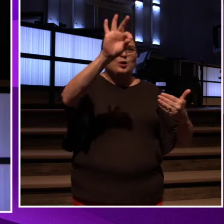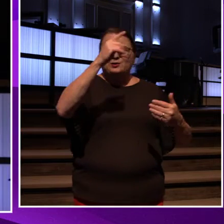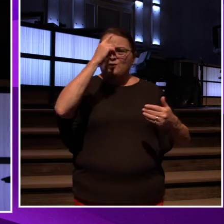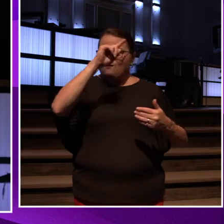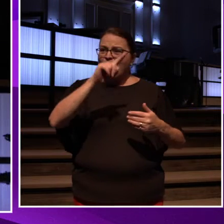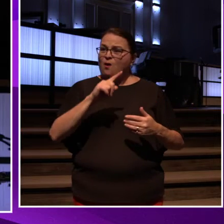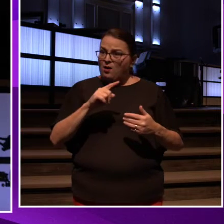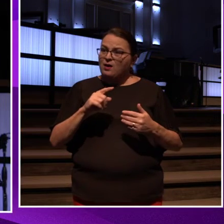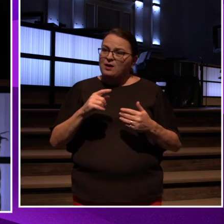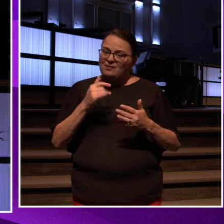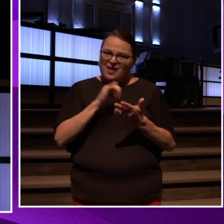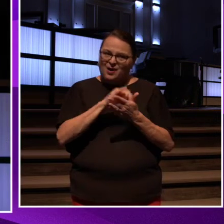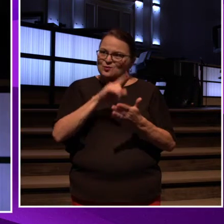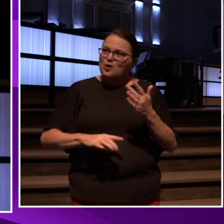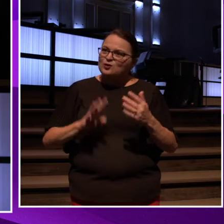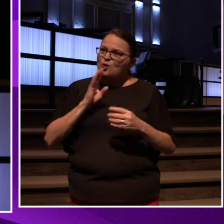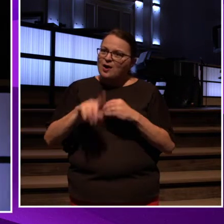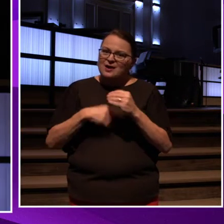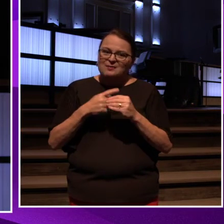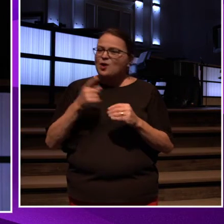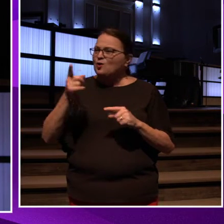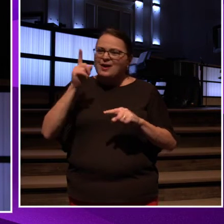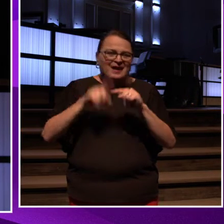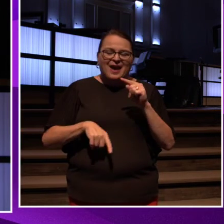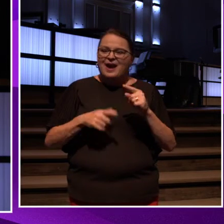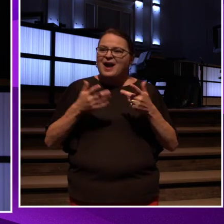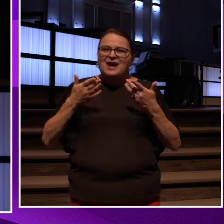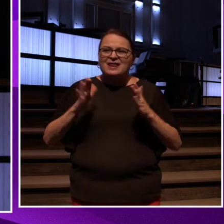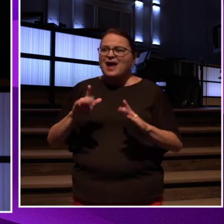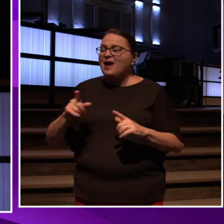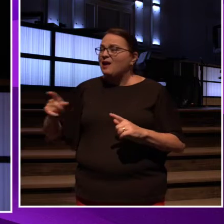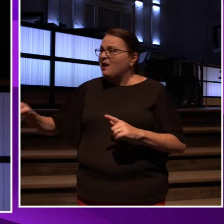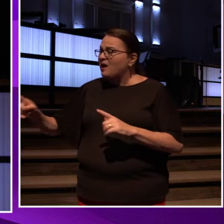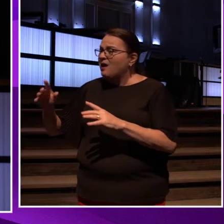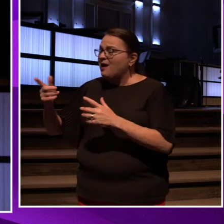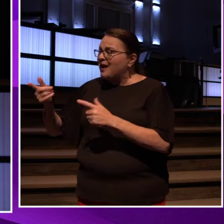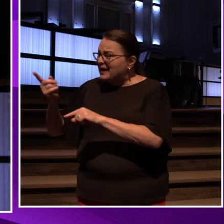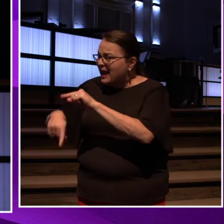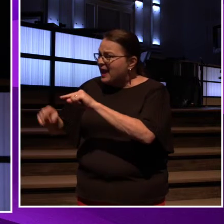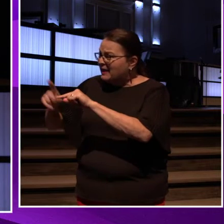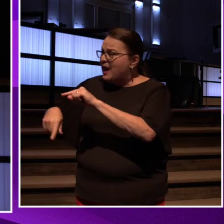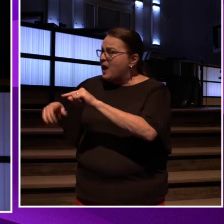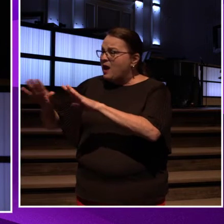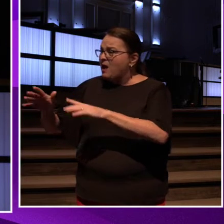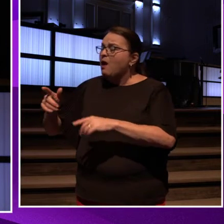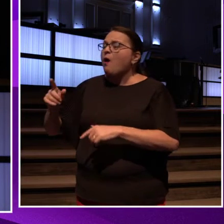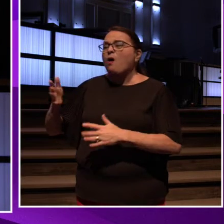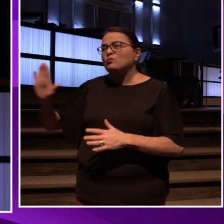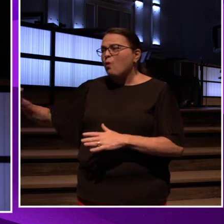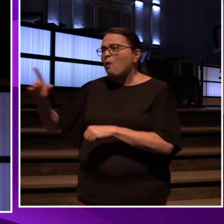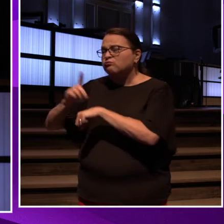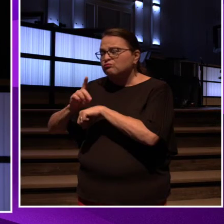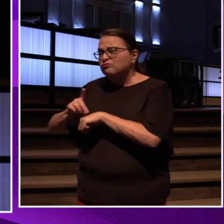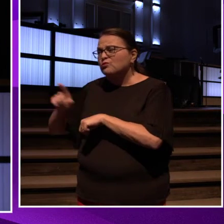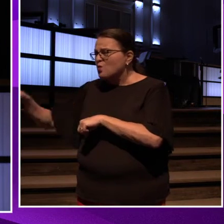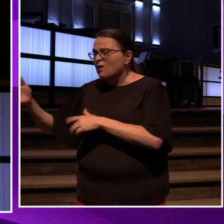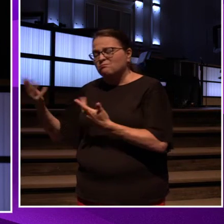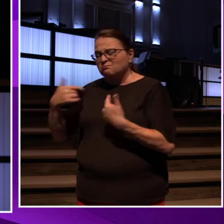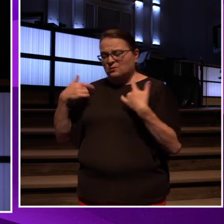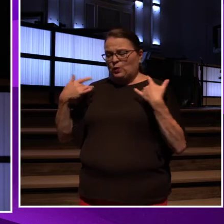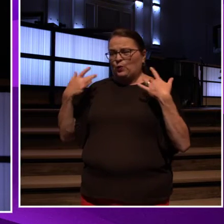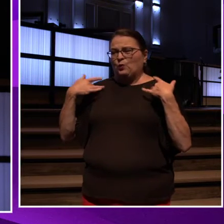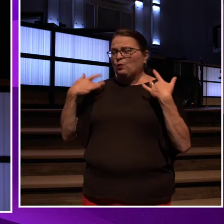is talking about. You can't let your pastors and spiritual leaders do all the gospel sharing that God wants this church to